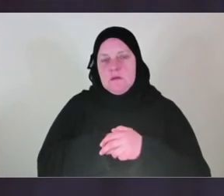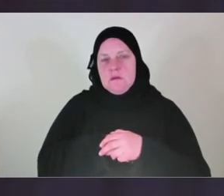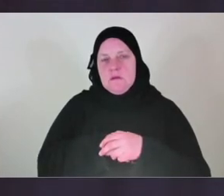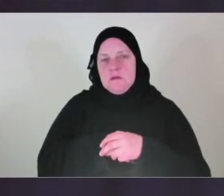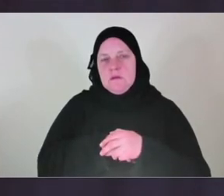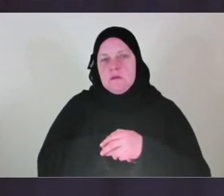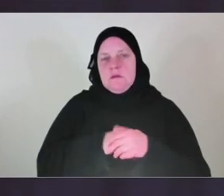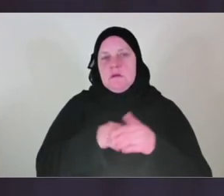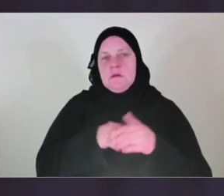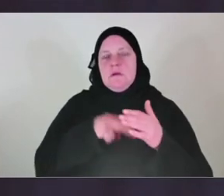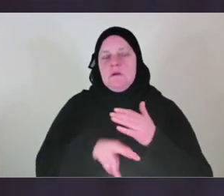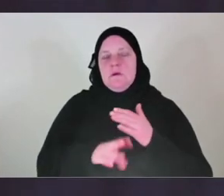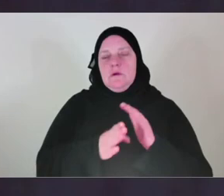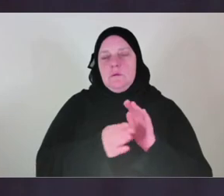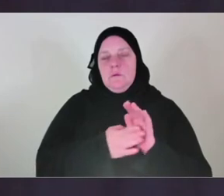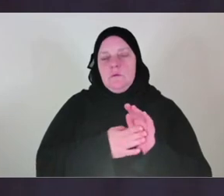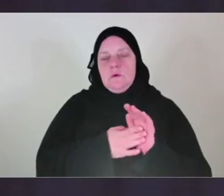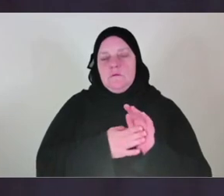time.